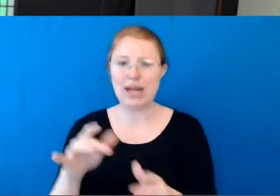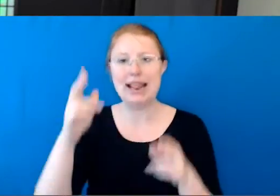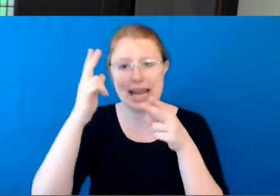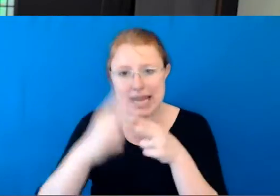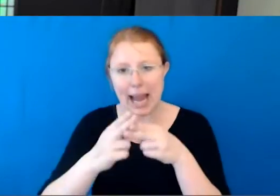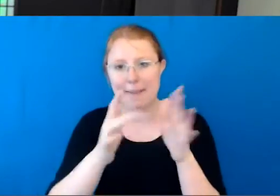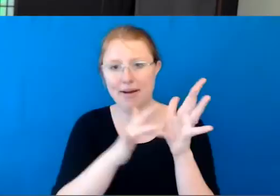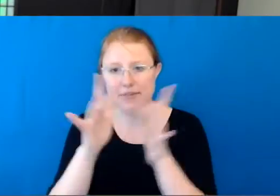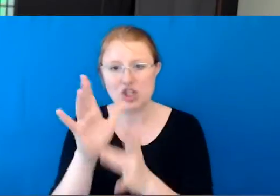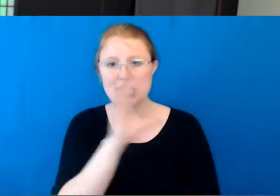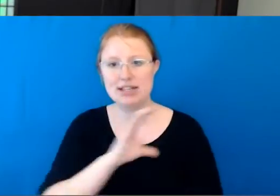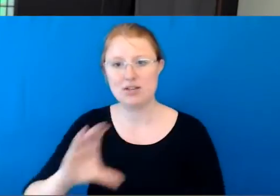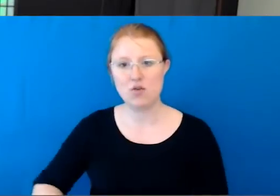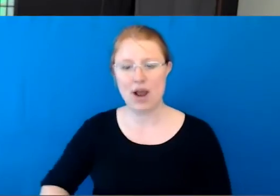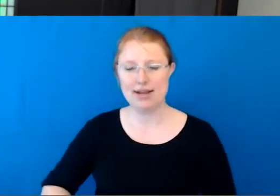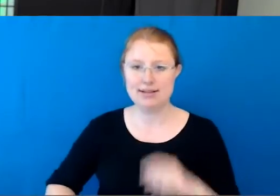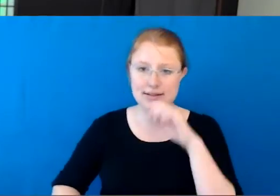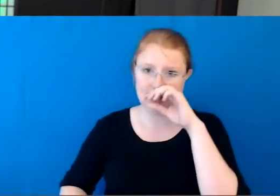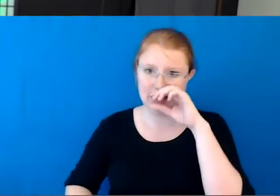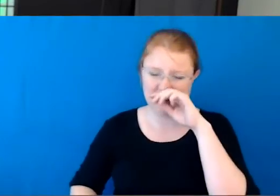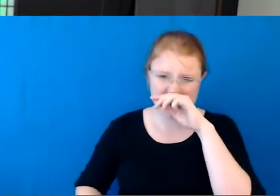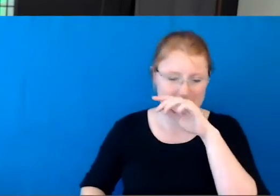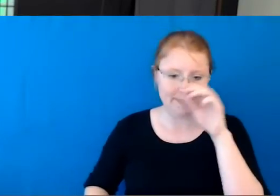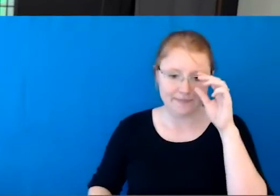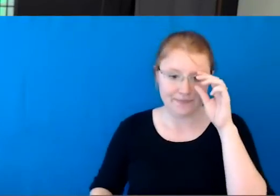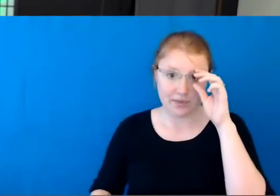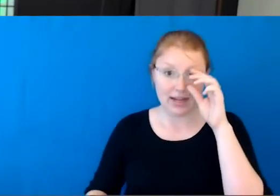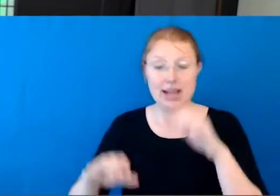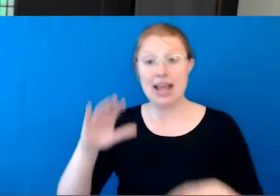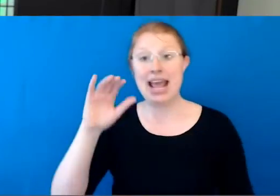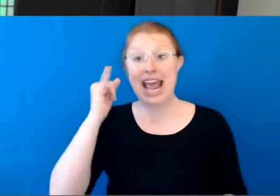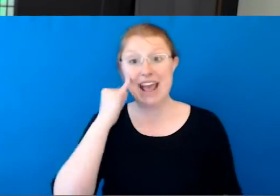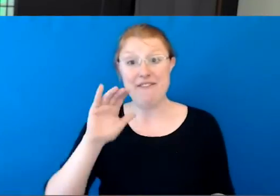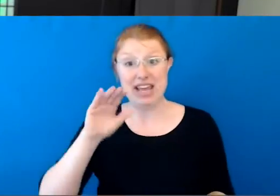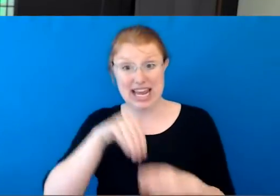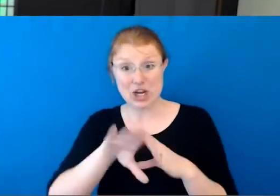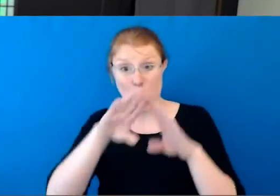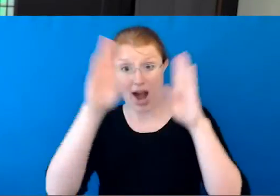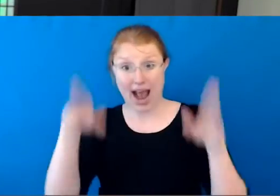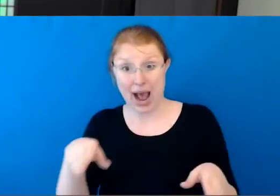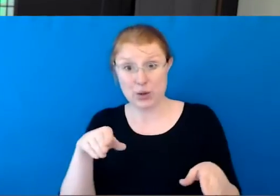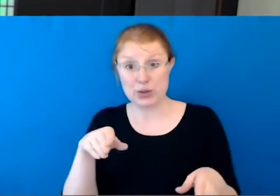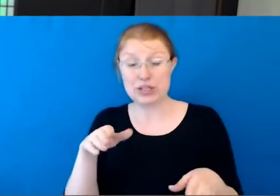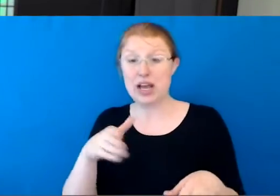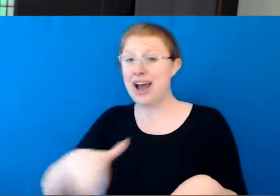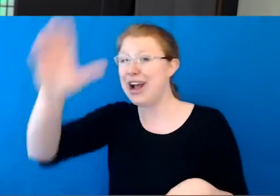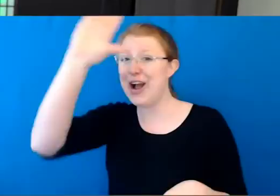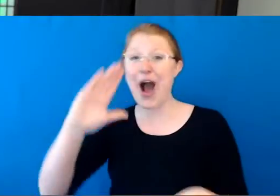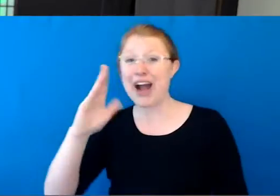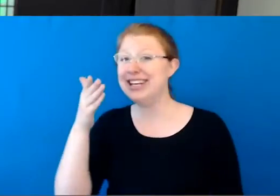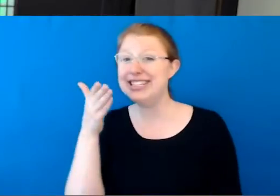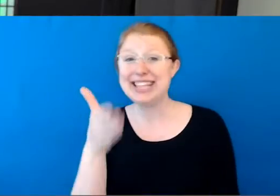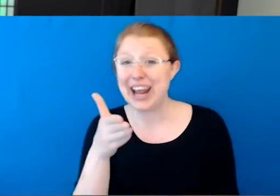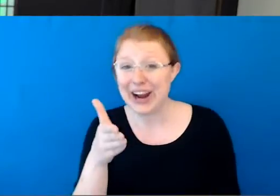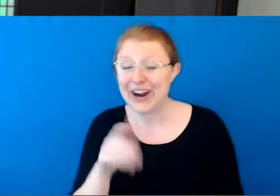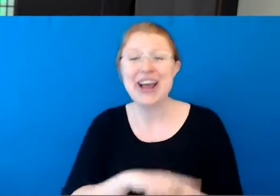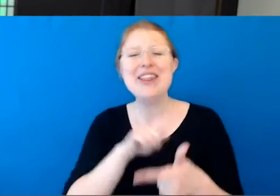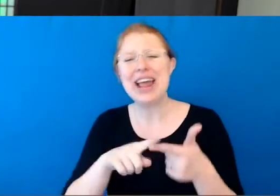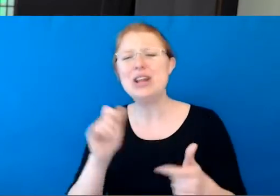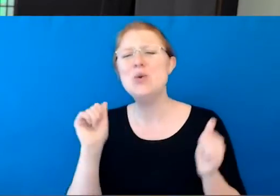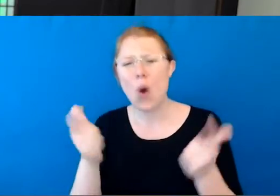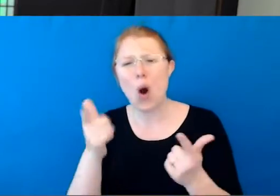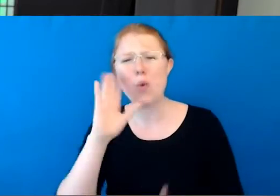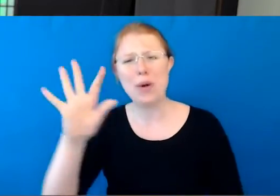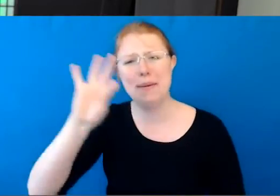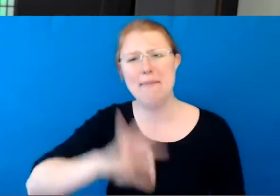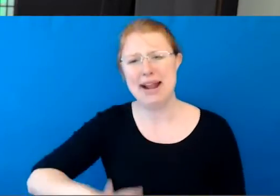you can't just pack your bags and leave because you're upset at what mom has told you can or can't do. You are bound together. And if